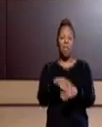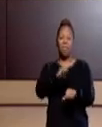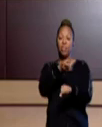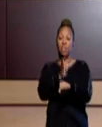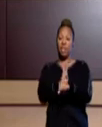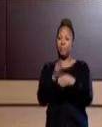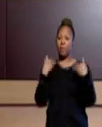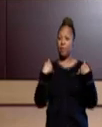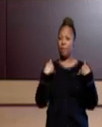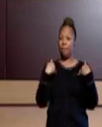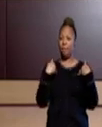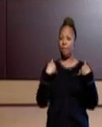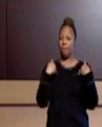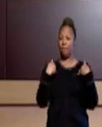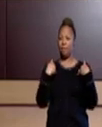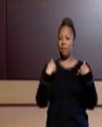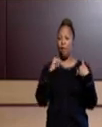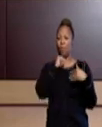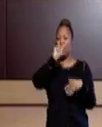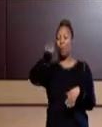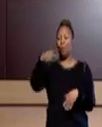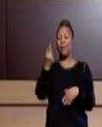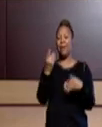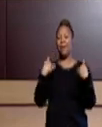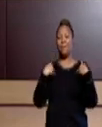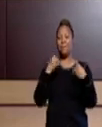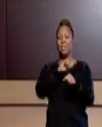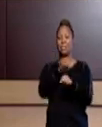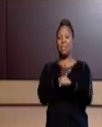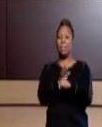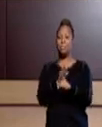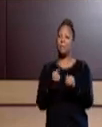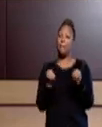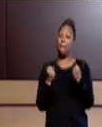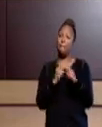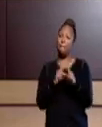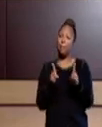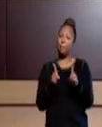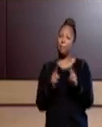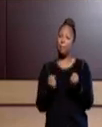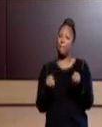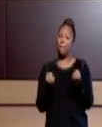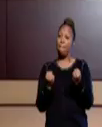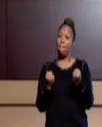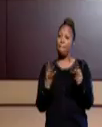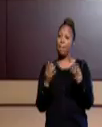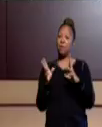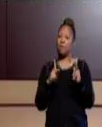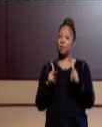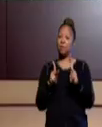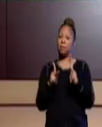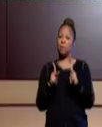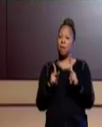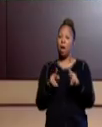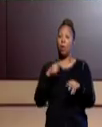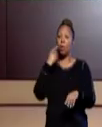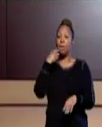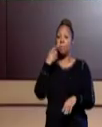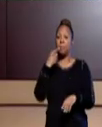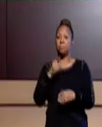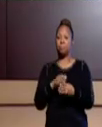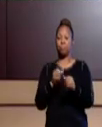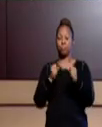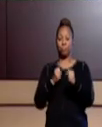have. Now, we don't only have these jobs, of course, but a lot of us are working in public-facing positions,